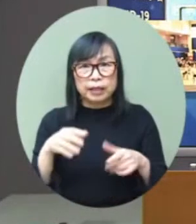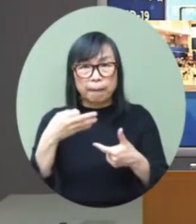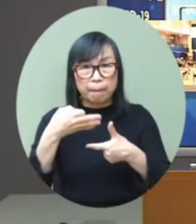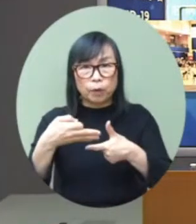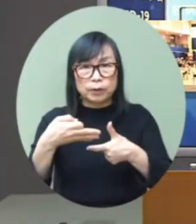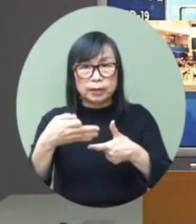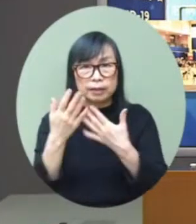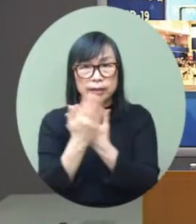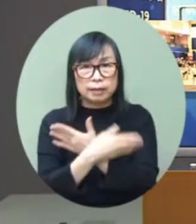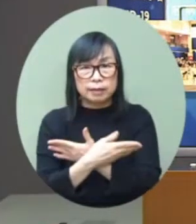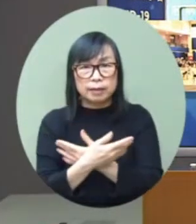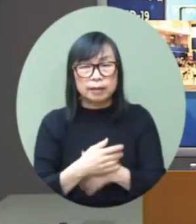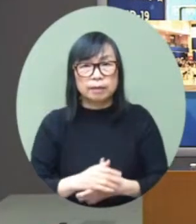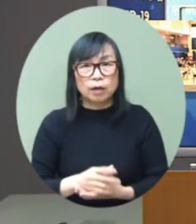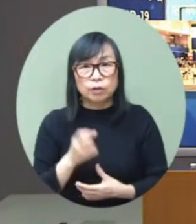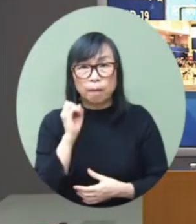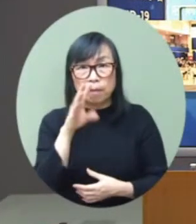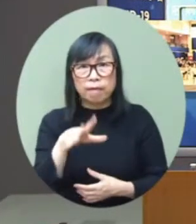TV News.